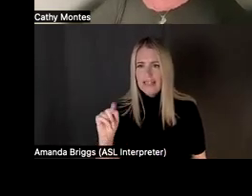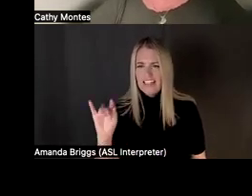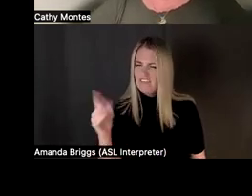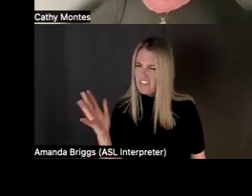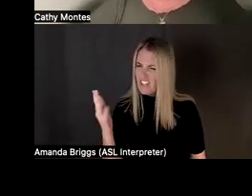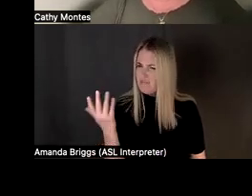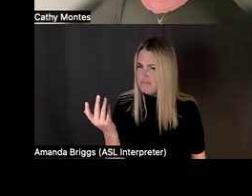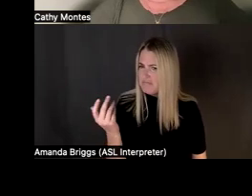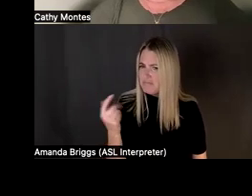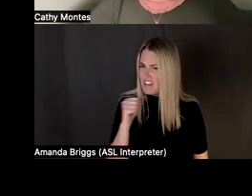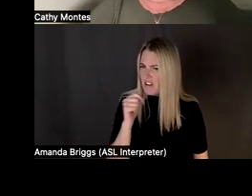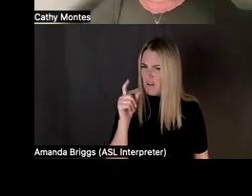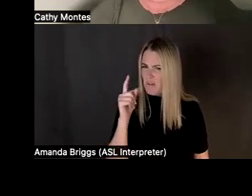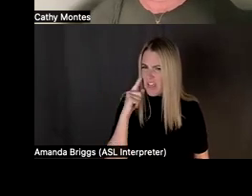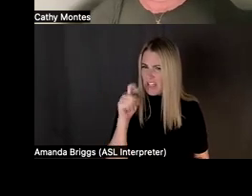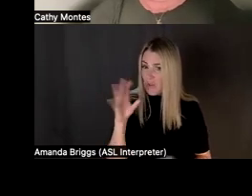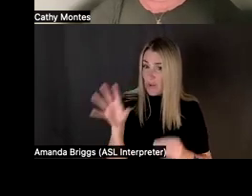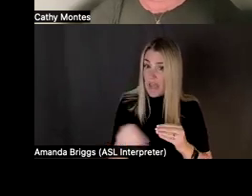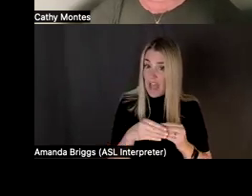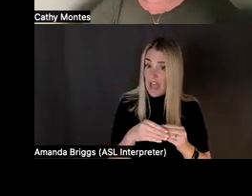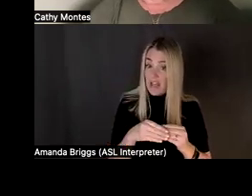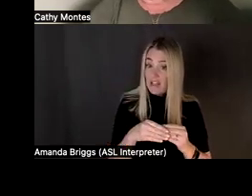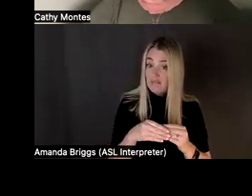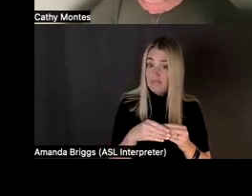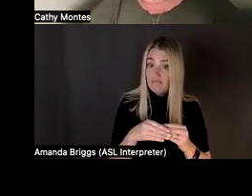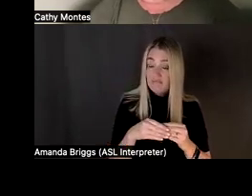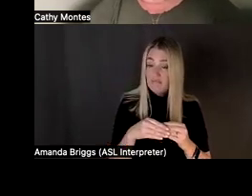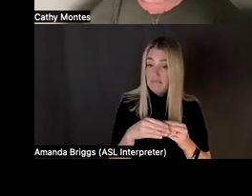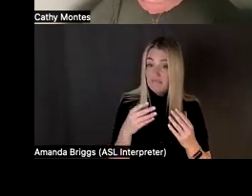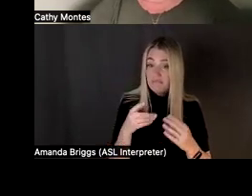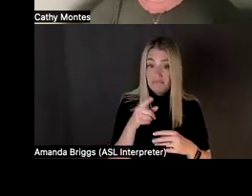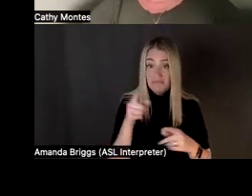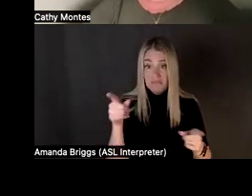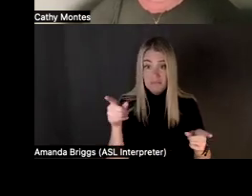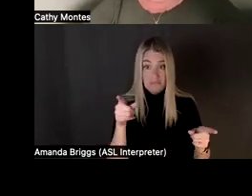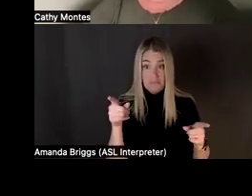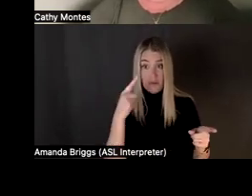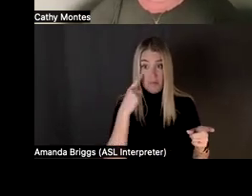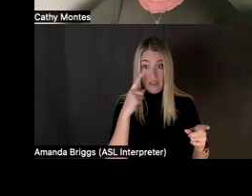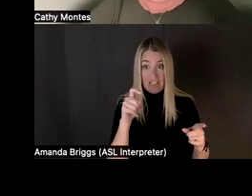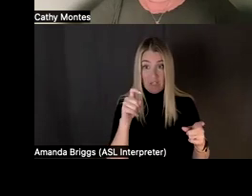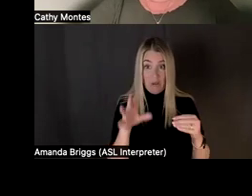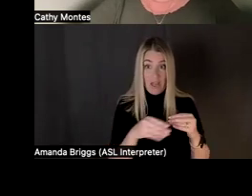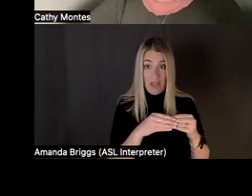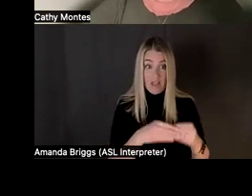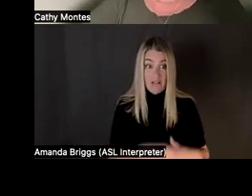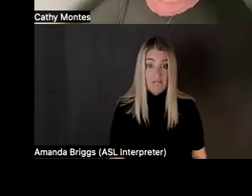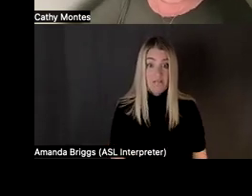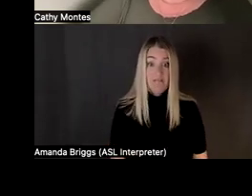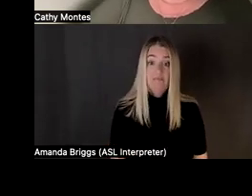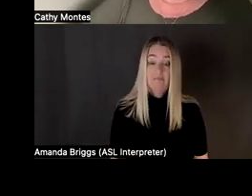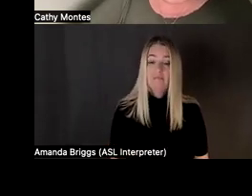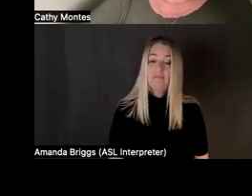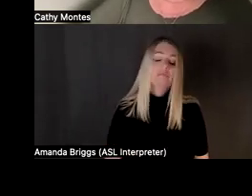I don't know that we need to add anything to that unless Dr. Shredder or Dr. Diaz feels the need. You